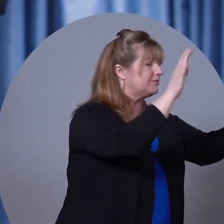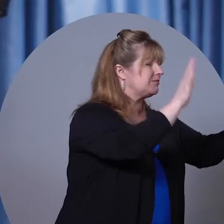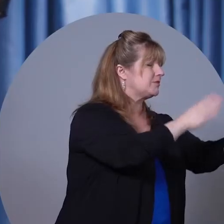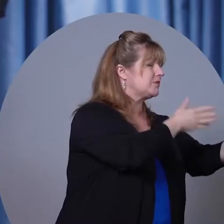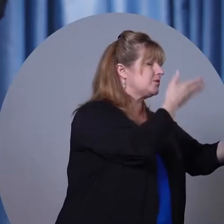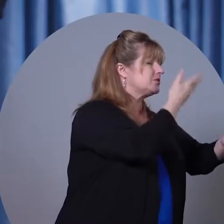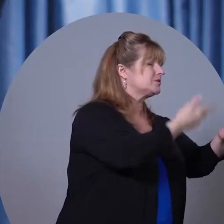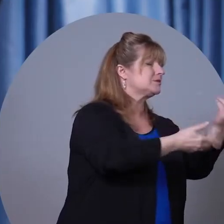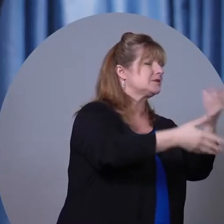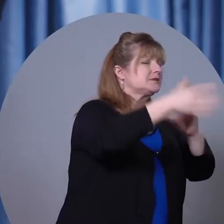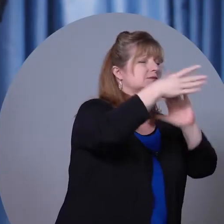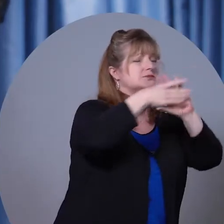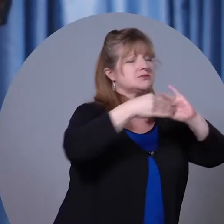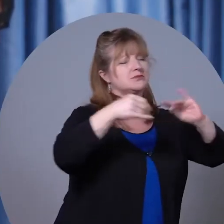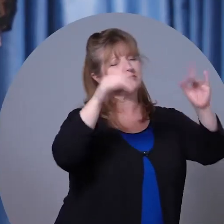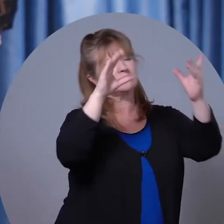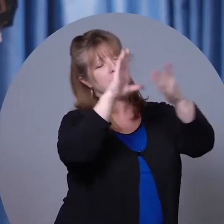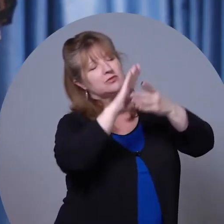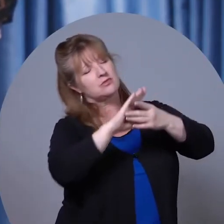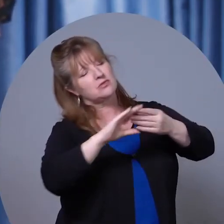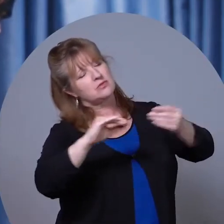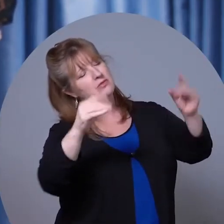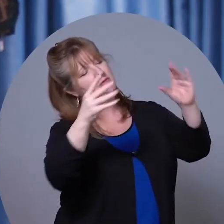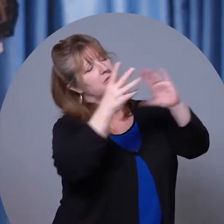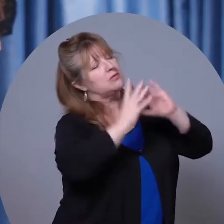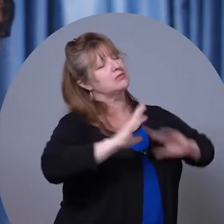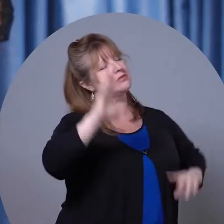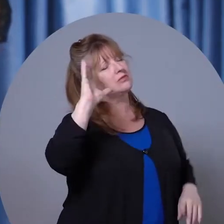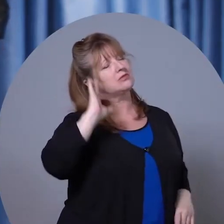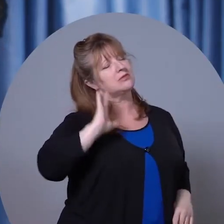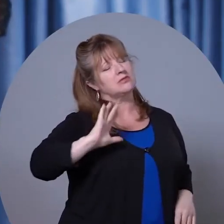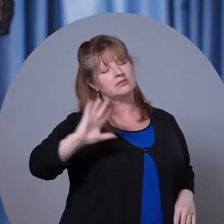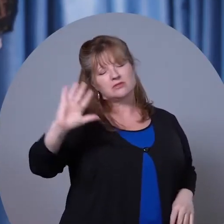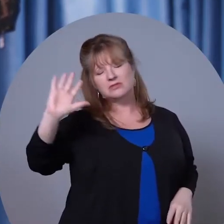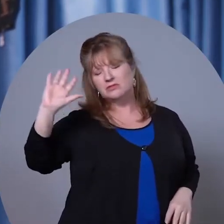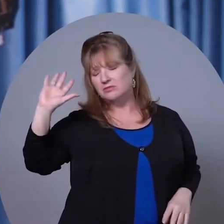all the faces I've seen,